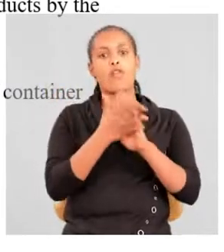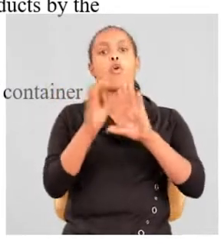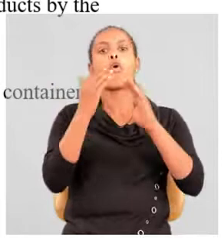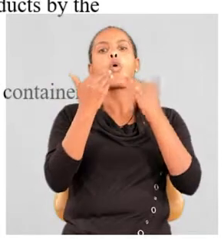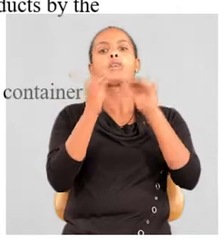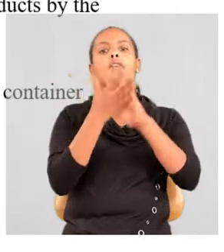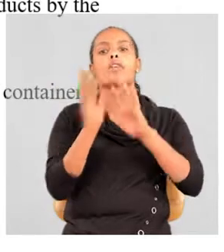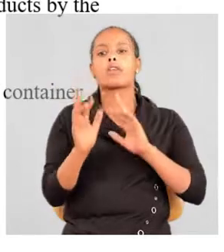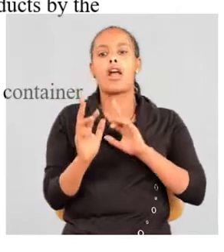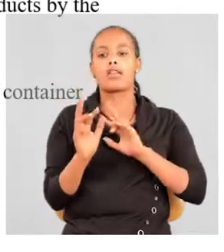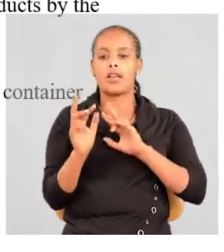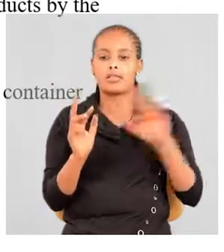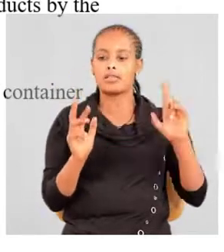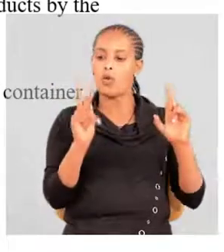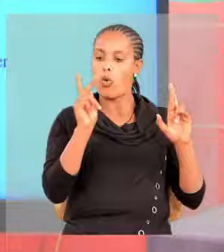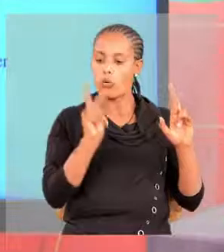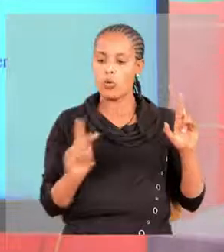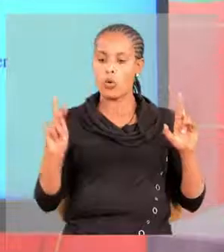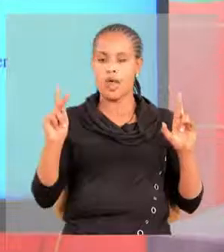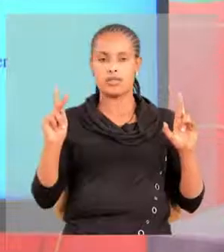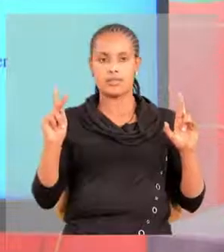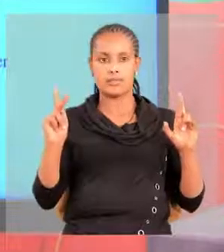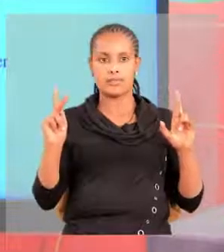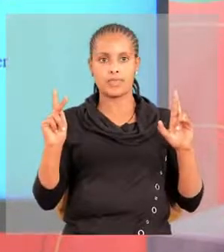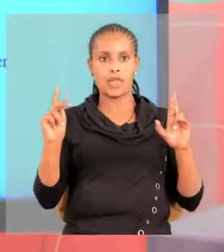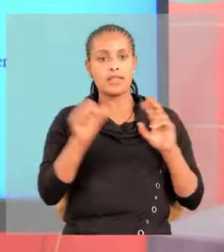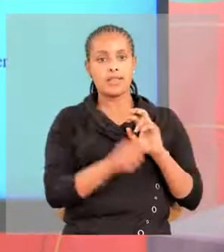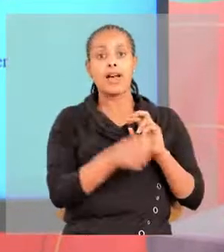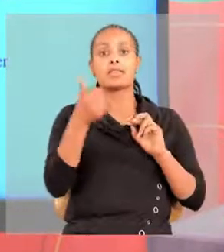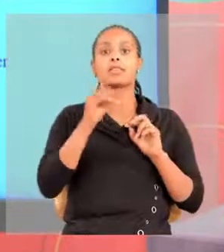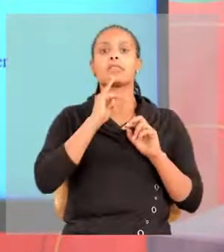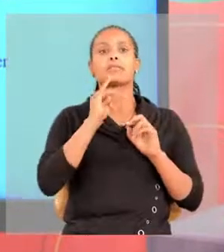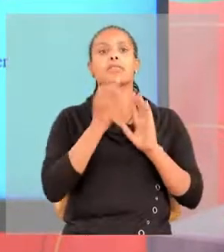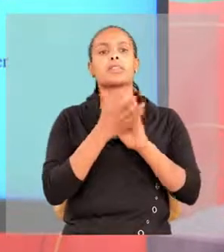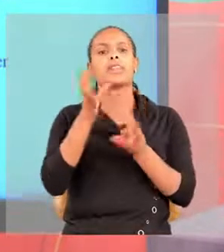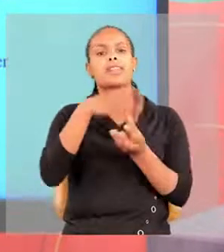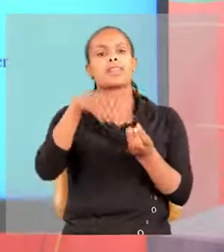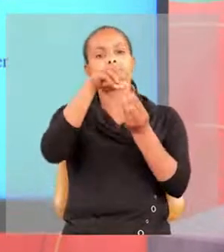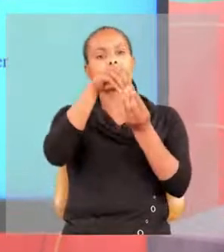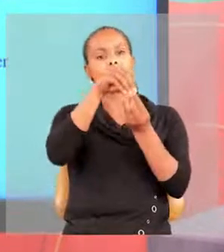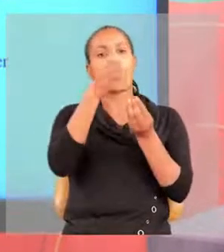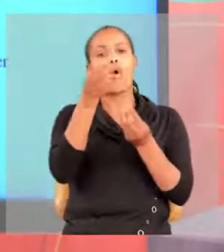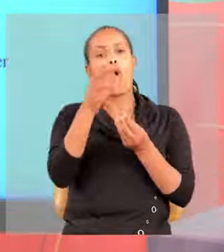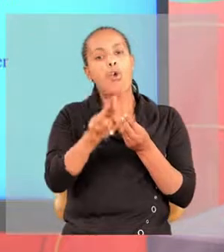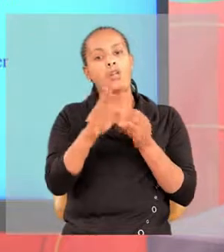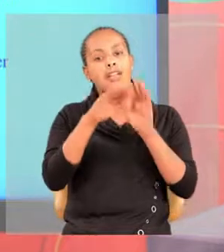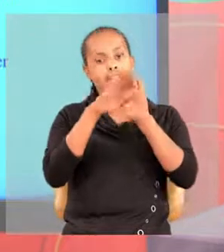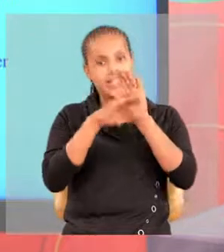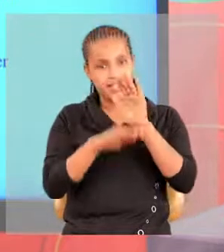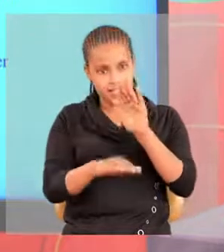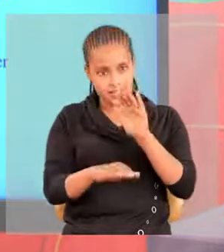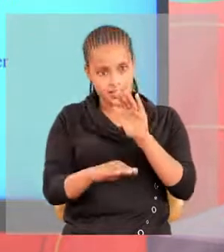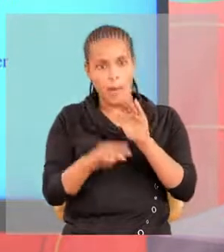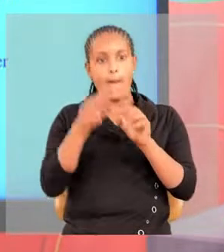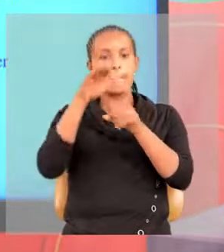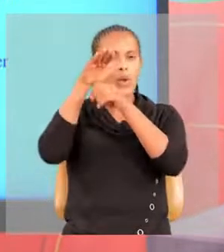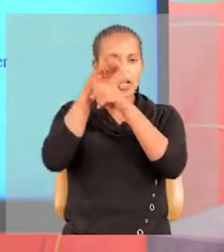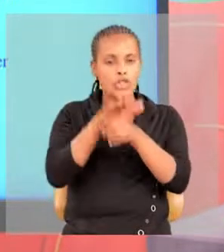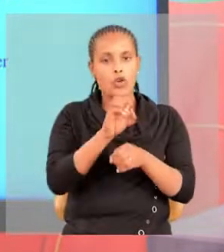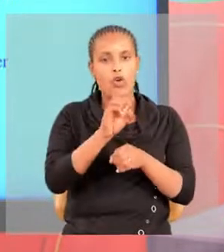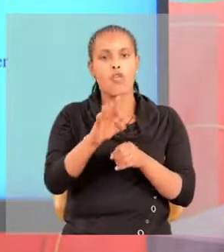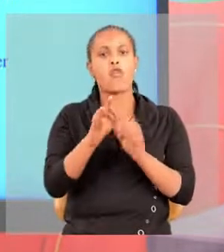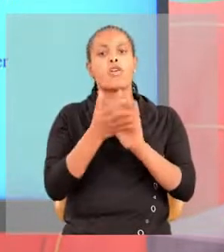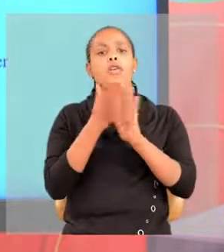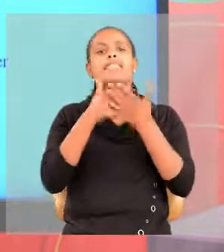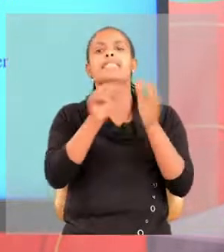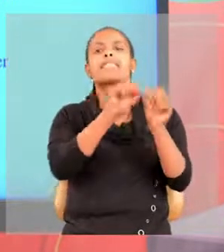concentration of reactants or products. The other is increasing or decreasing pressure of